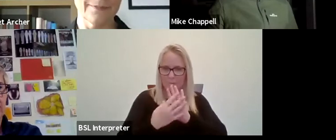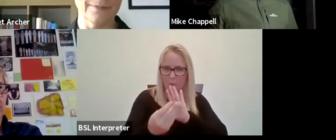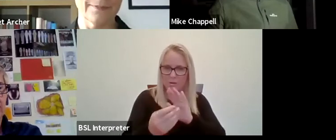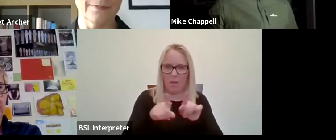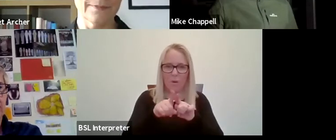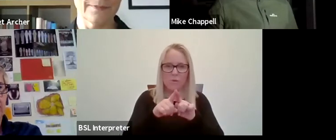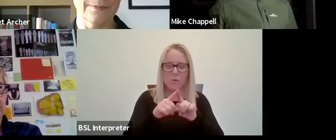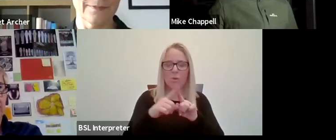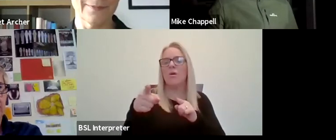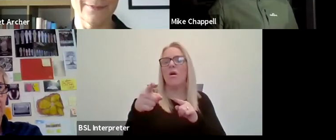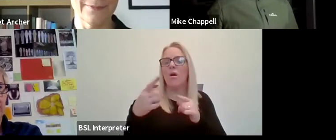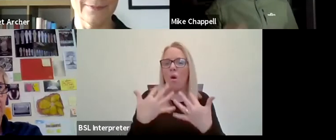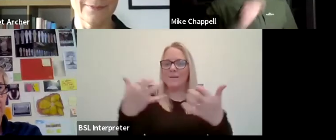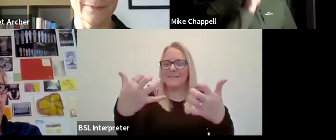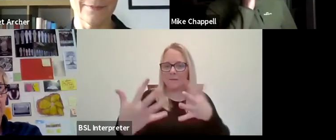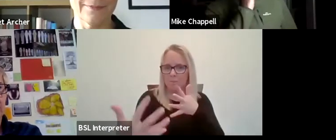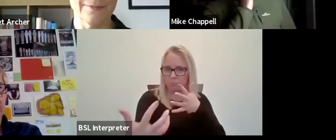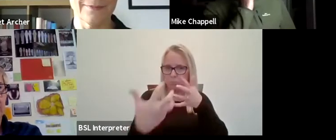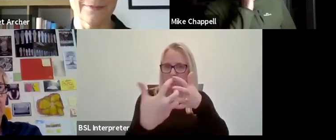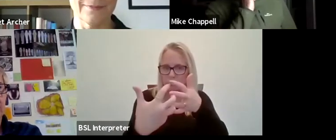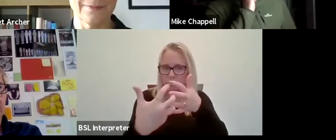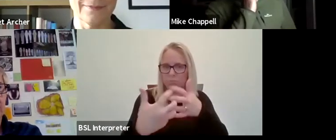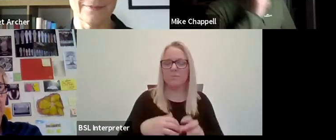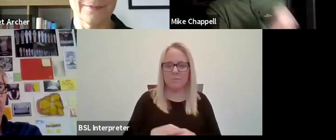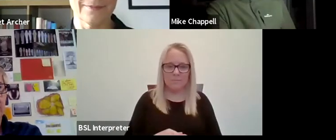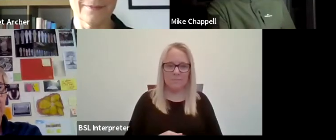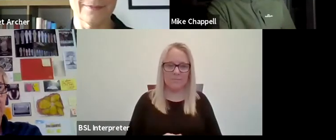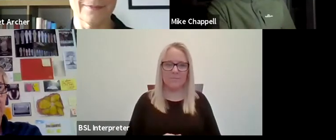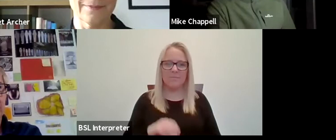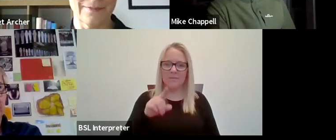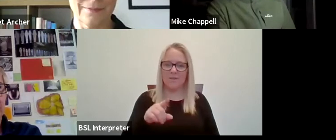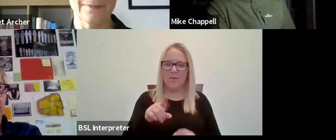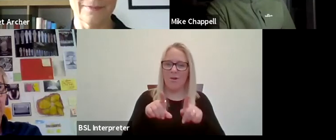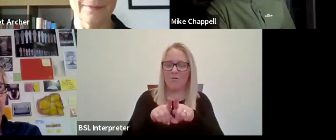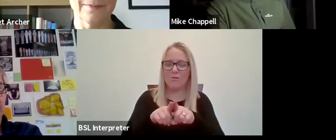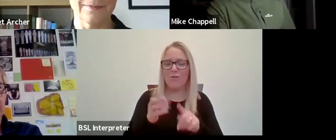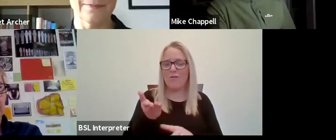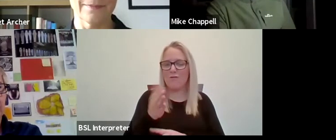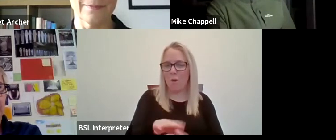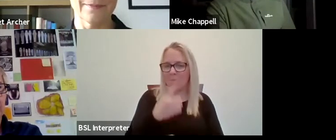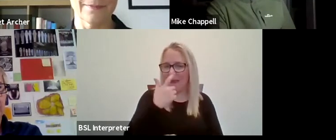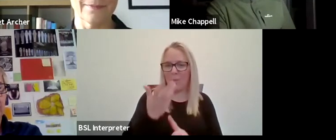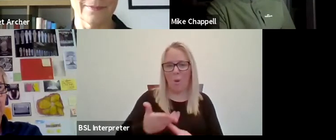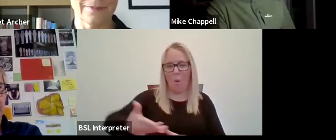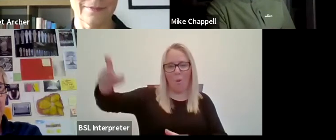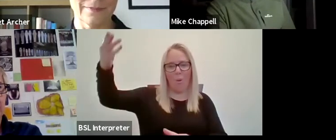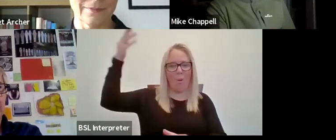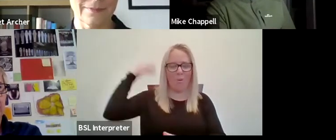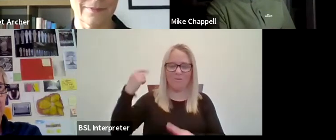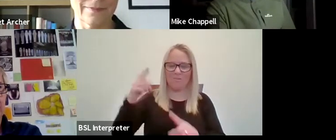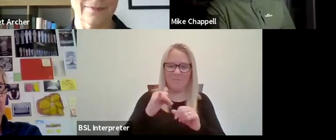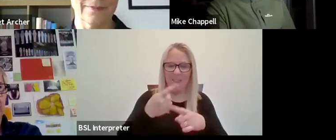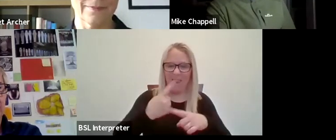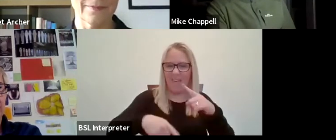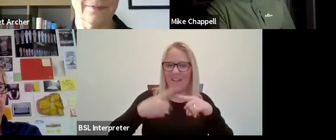it's in this continuum we decide the time. From could be quite old, right? It could be, I'm going to design from last year's festival